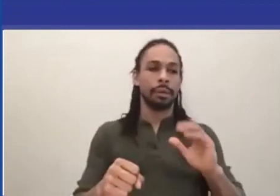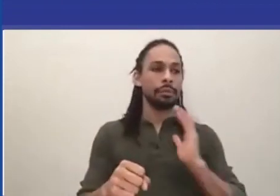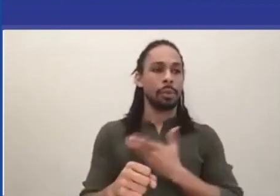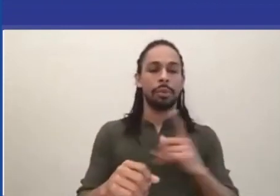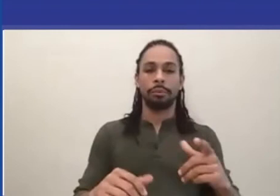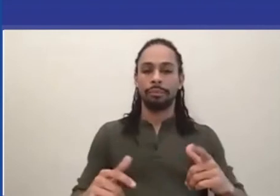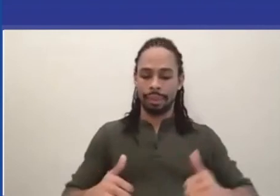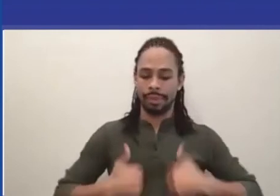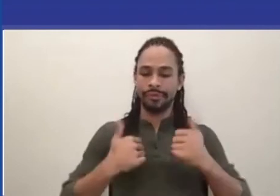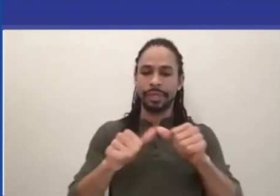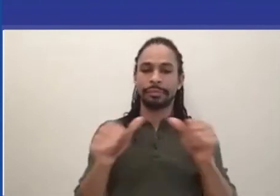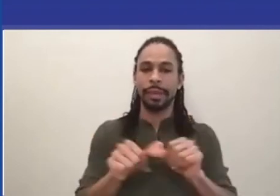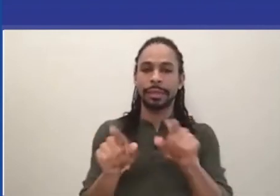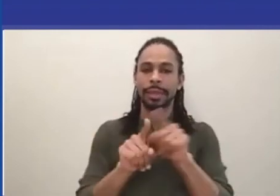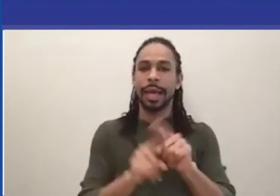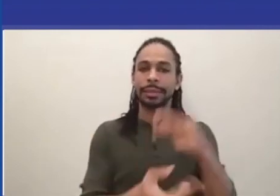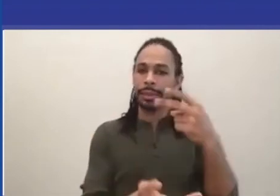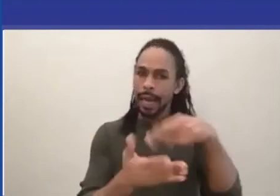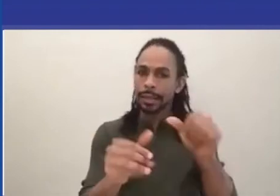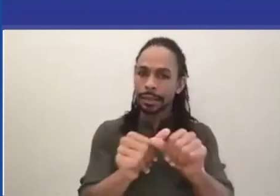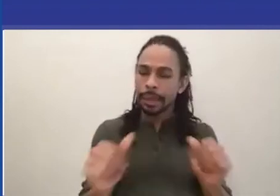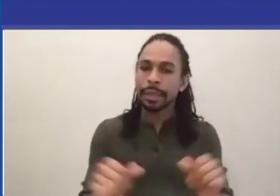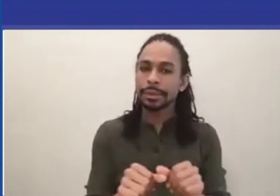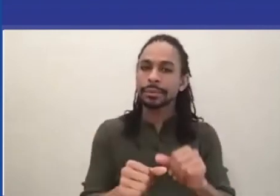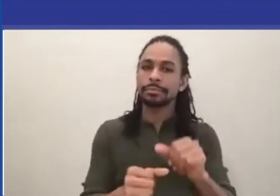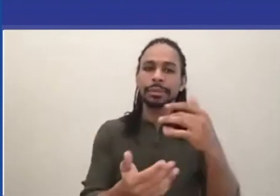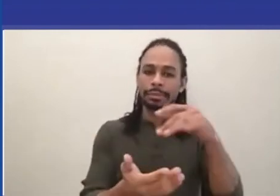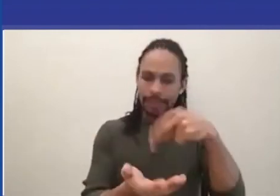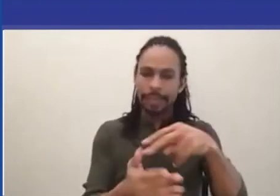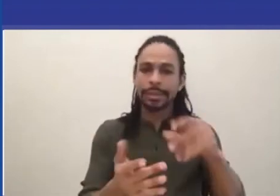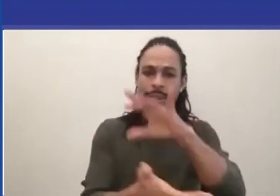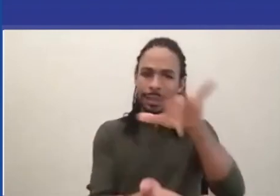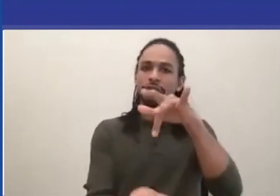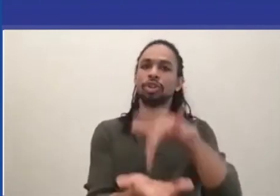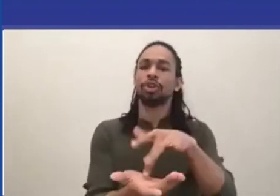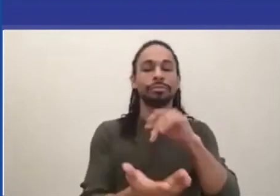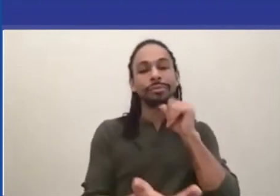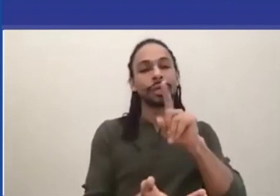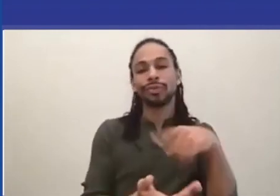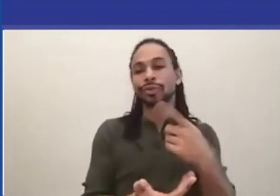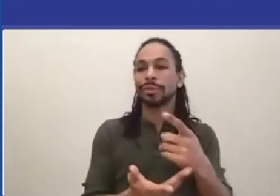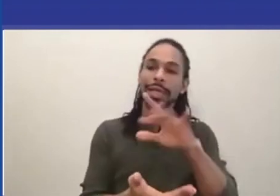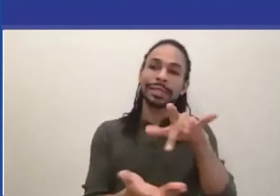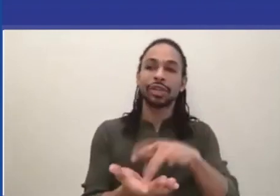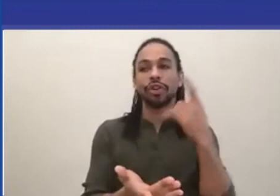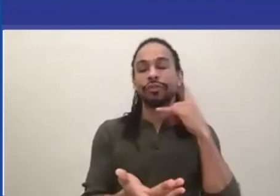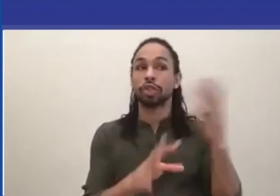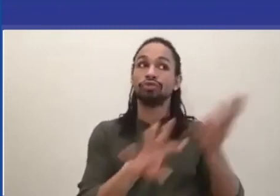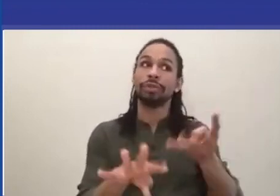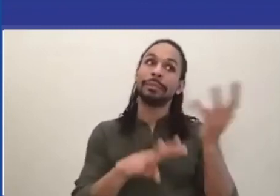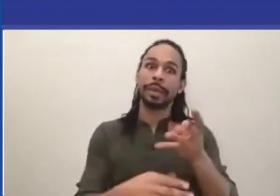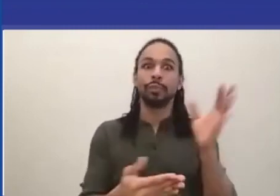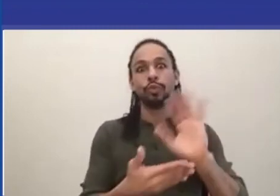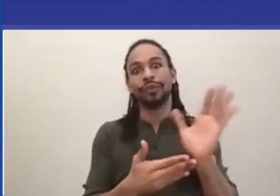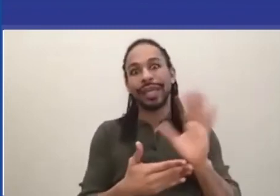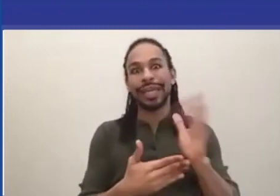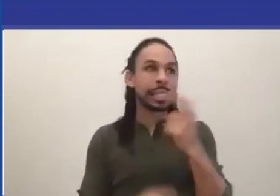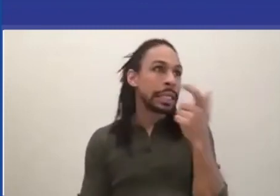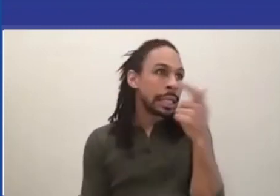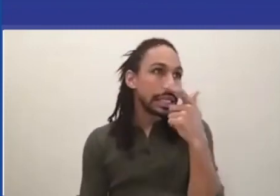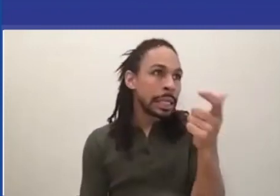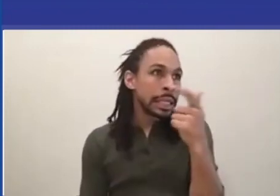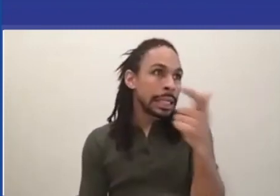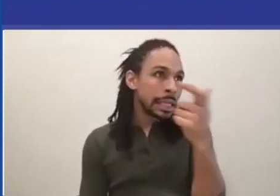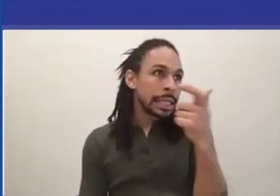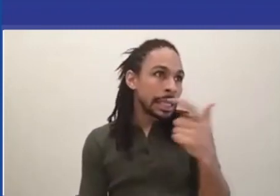just the center for streaming movies, which I admit to just